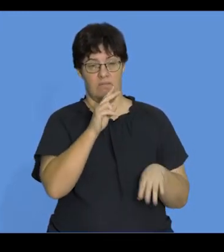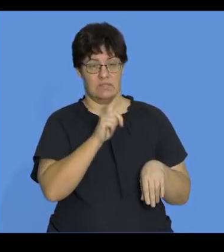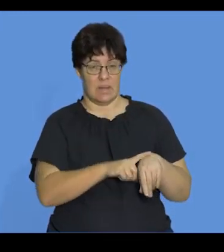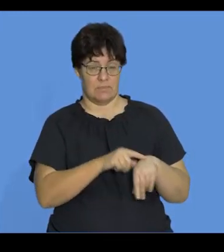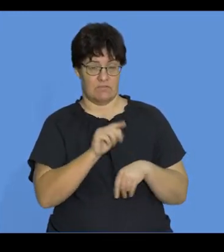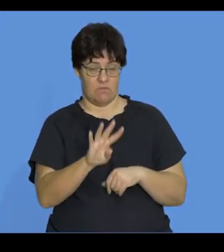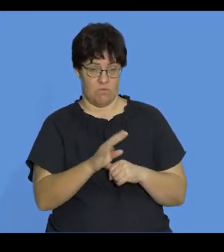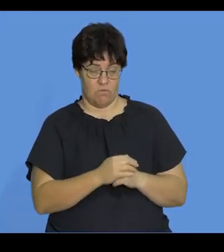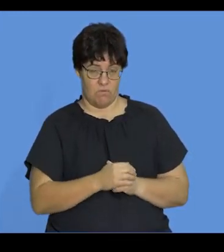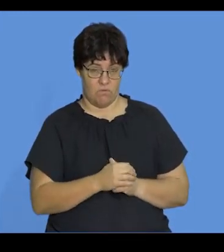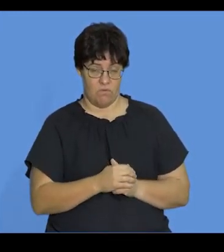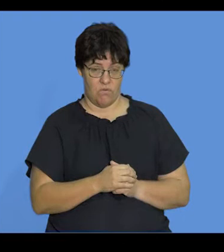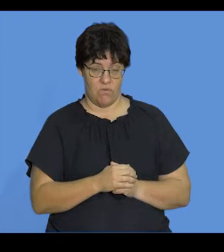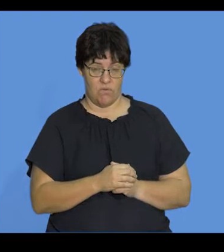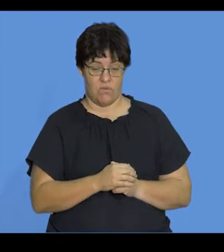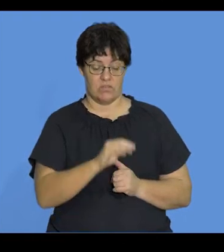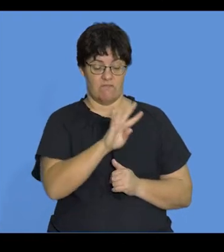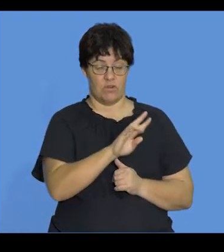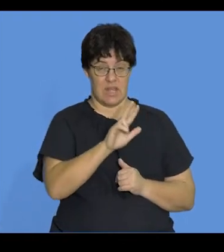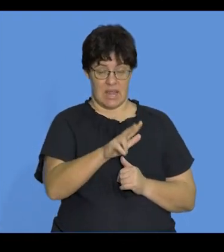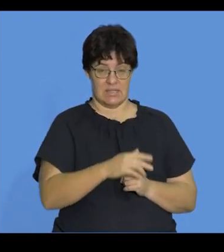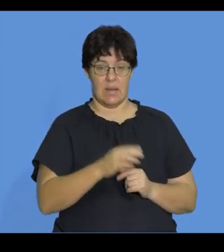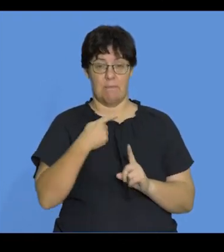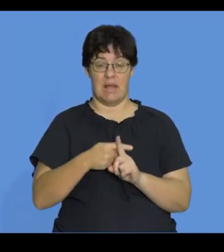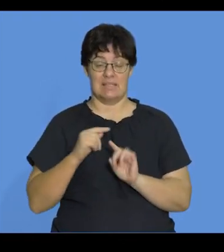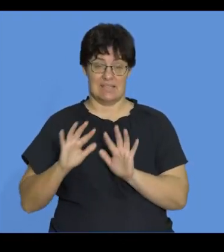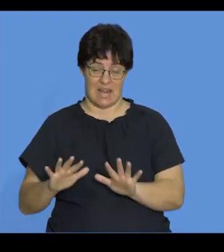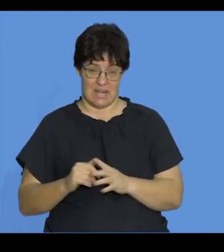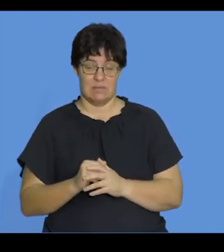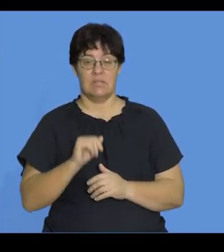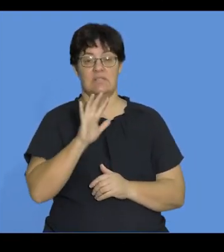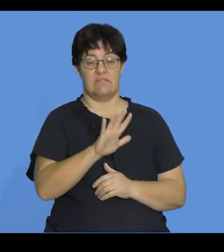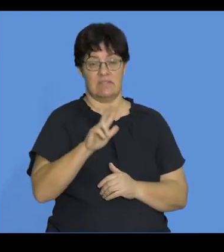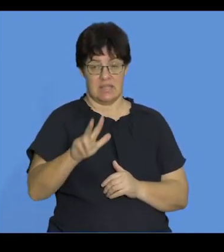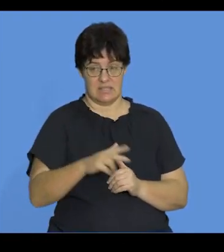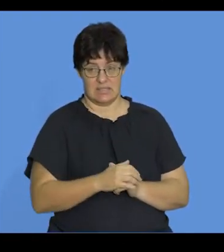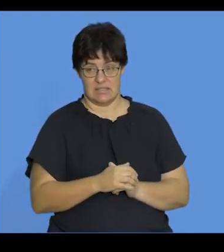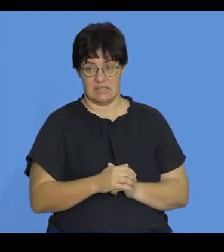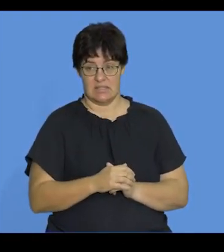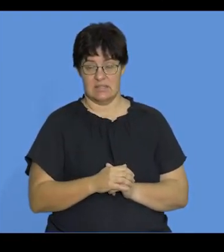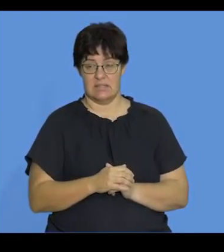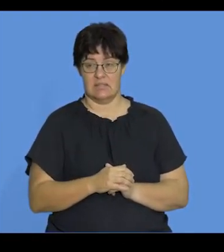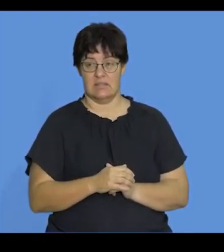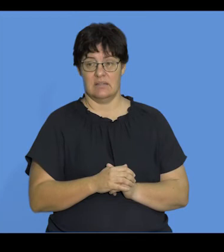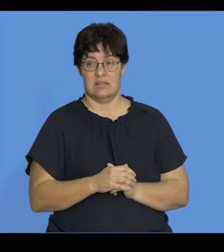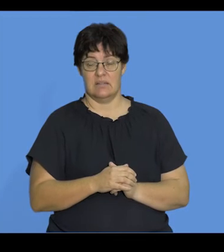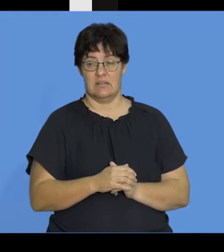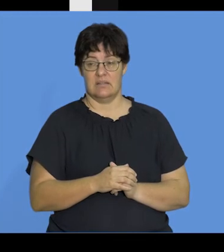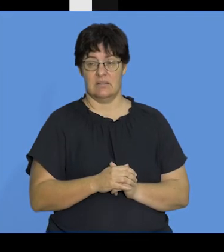all right? Which is 48 plus 10, which is 58, right? So just to verify